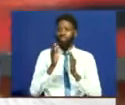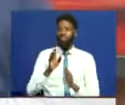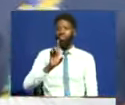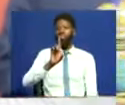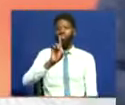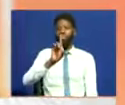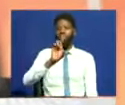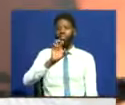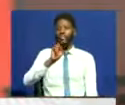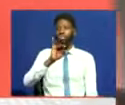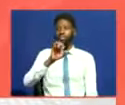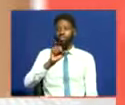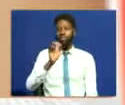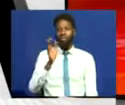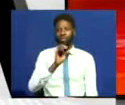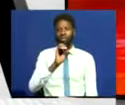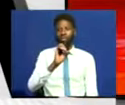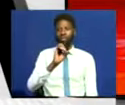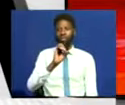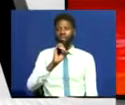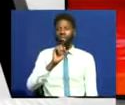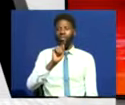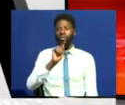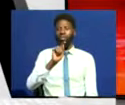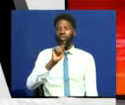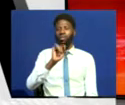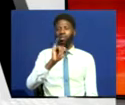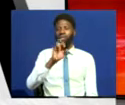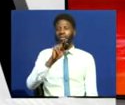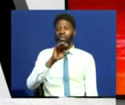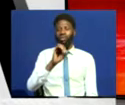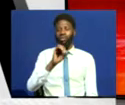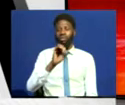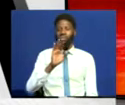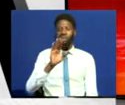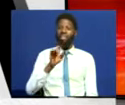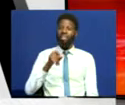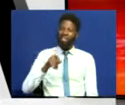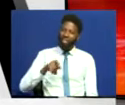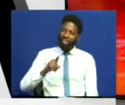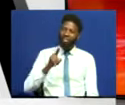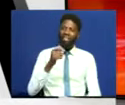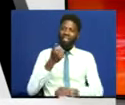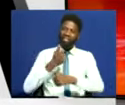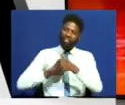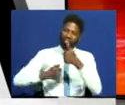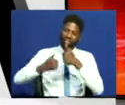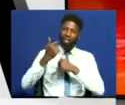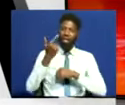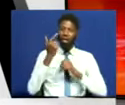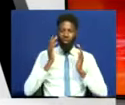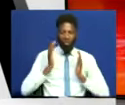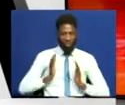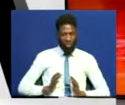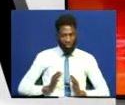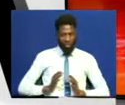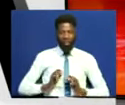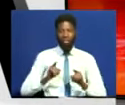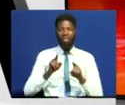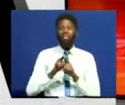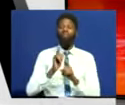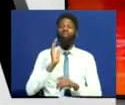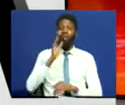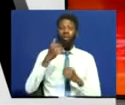counsel at FIDA Kenya, and also we'll be having Senator Tabitha Mutinda, and finally we'll be having Jerry,